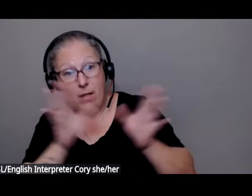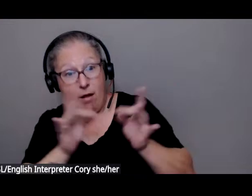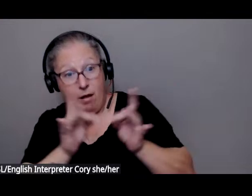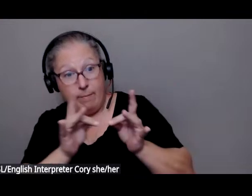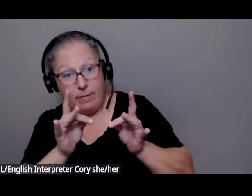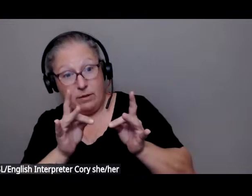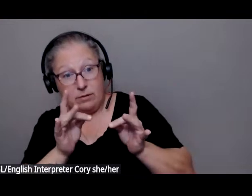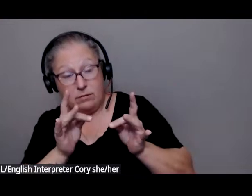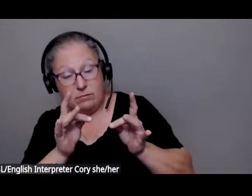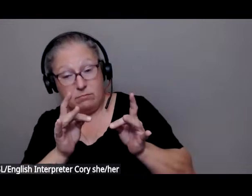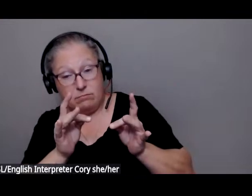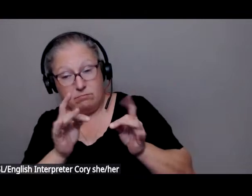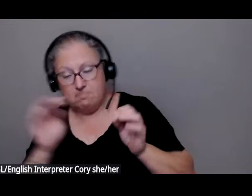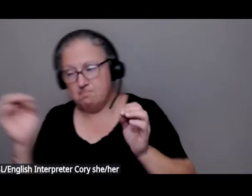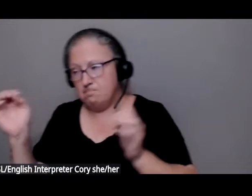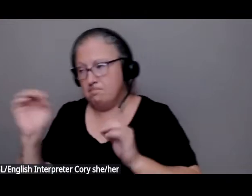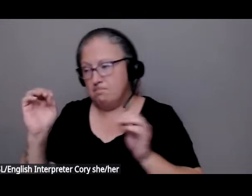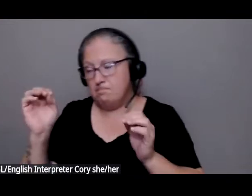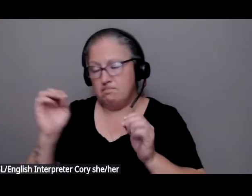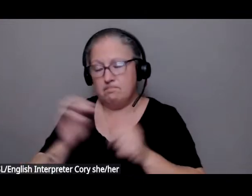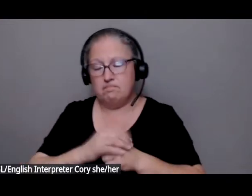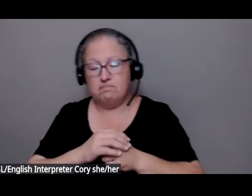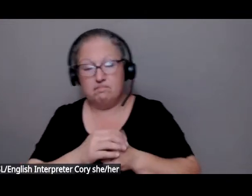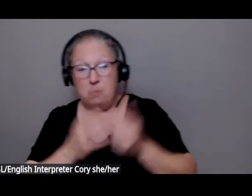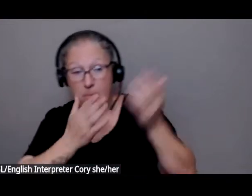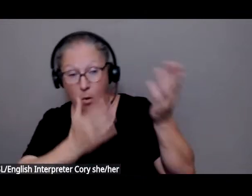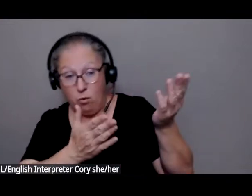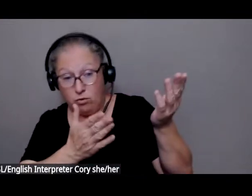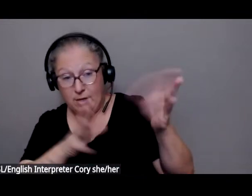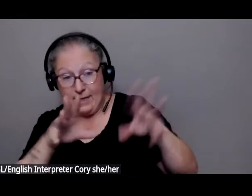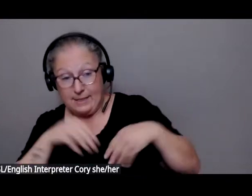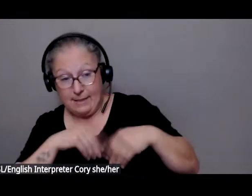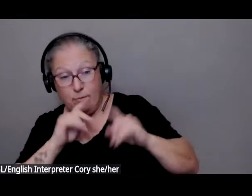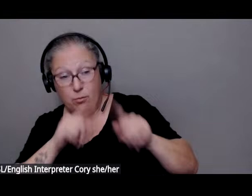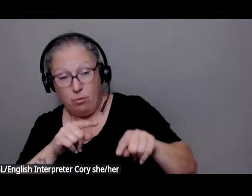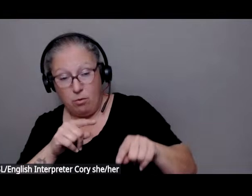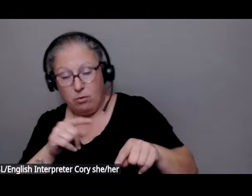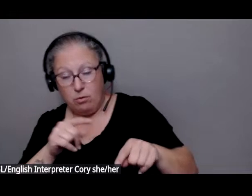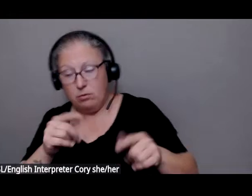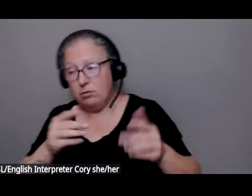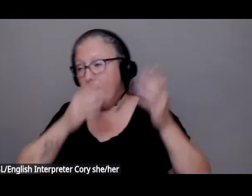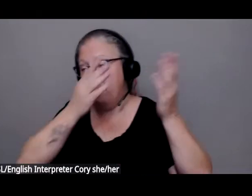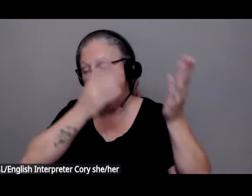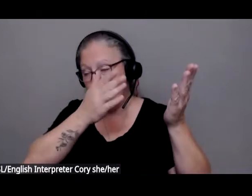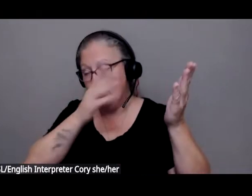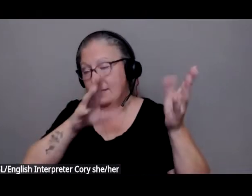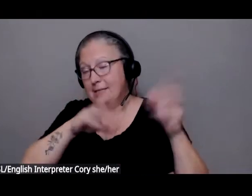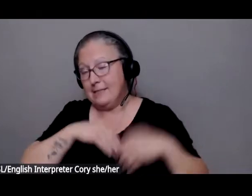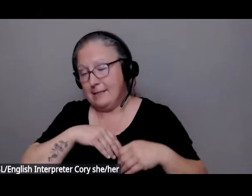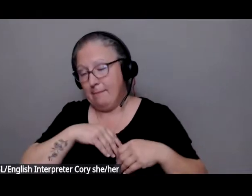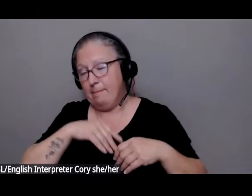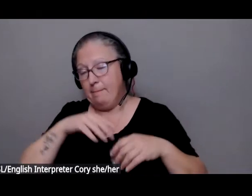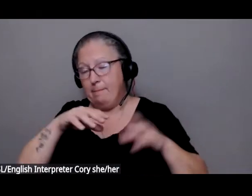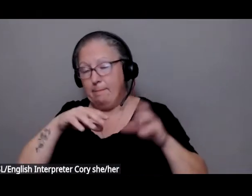we? There are none. Okay, is there a motion to accept the report? I make to make the motion to accept the report.